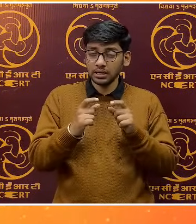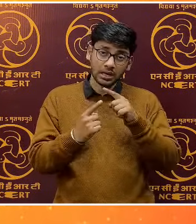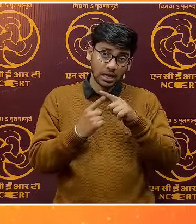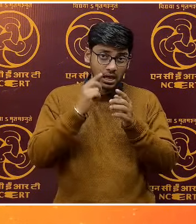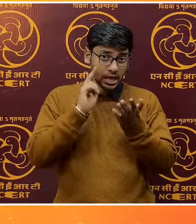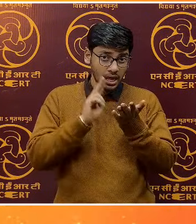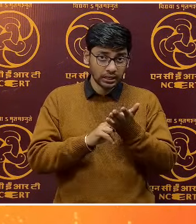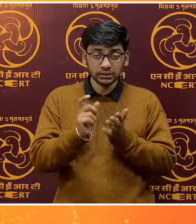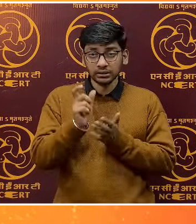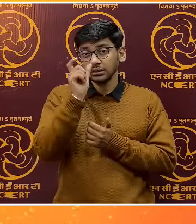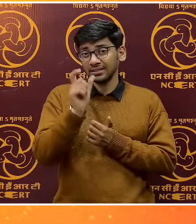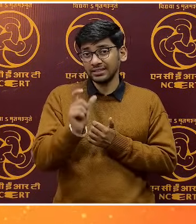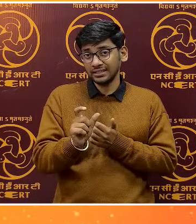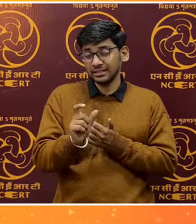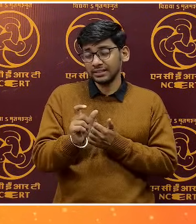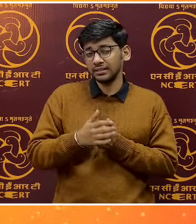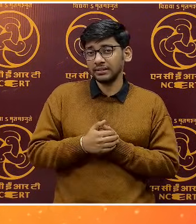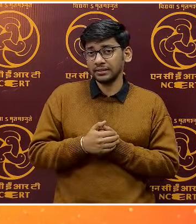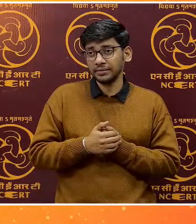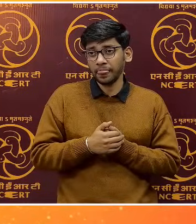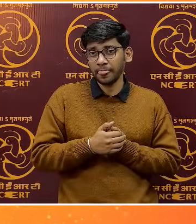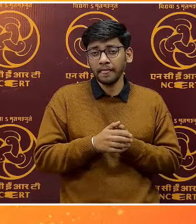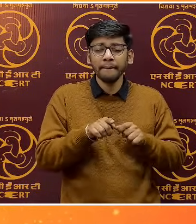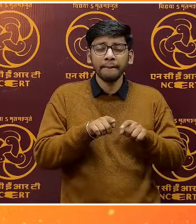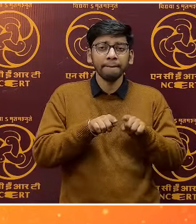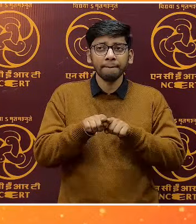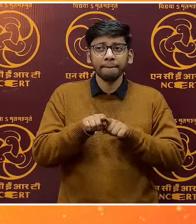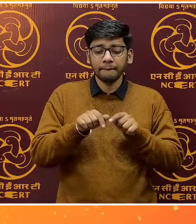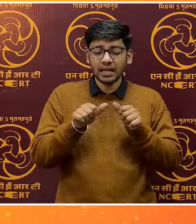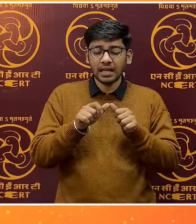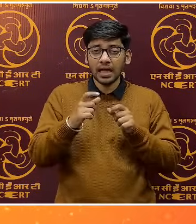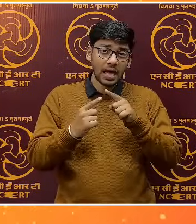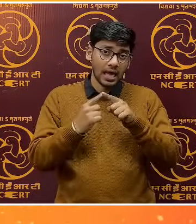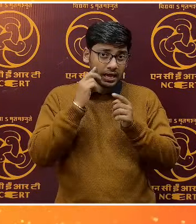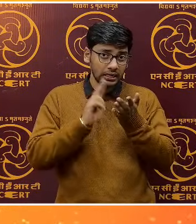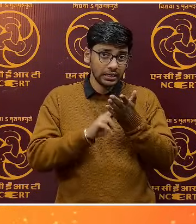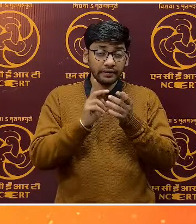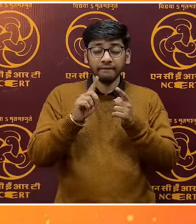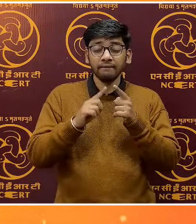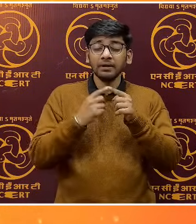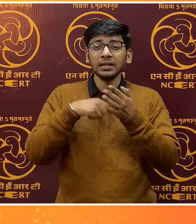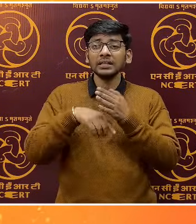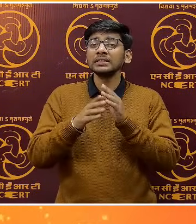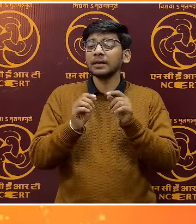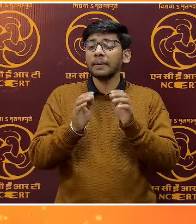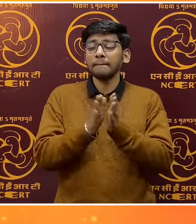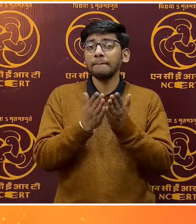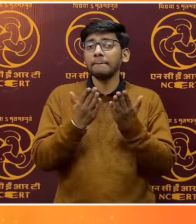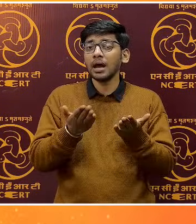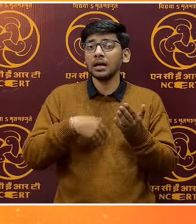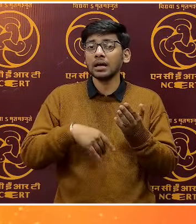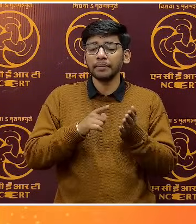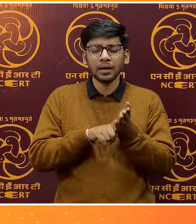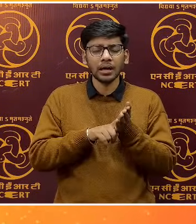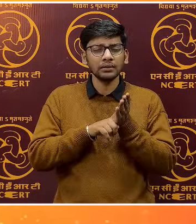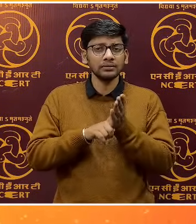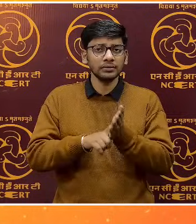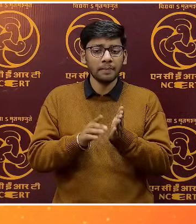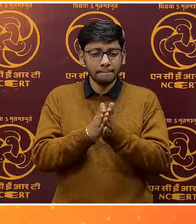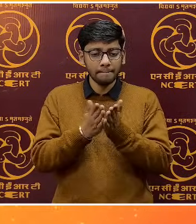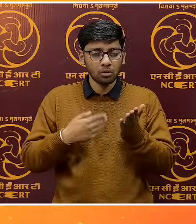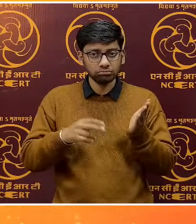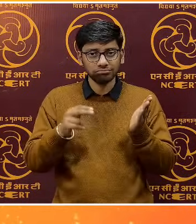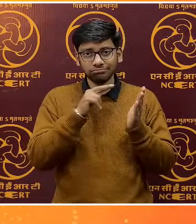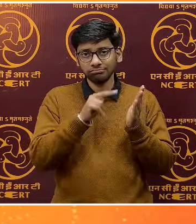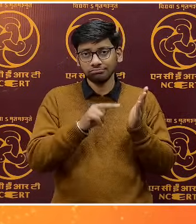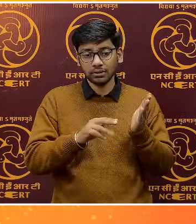words, right? Regarding this, we have an activity in your textbook only. So I will take out your textbook. This